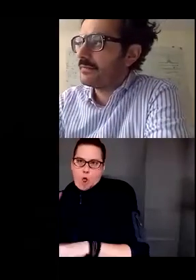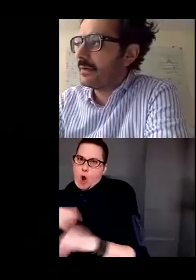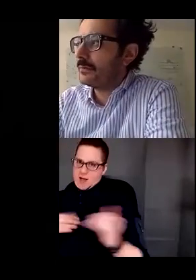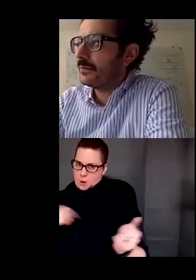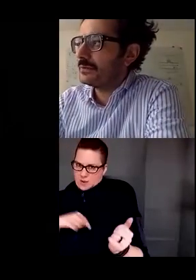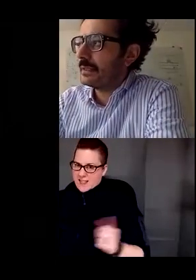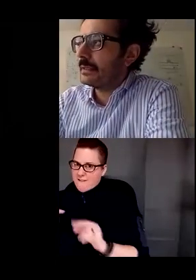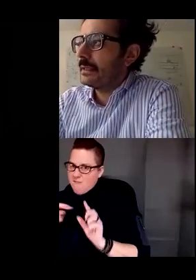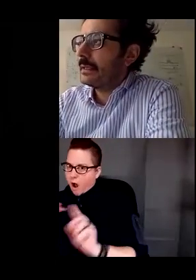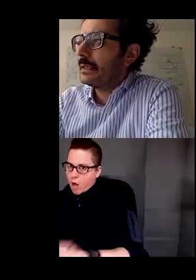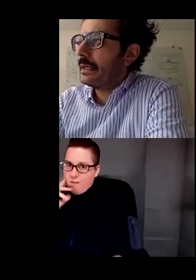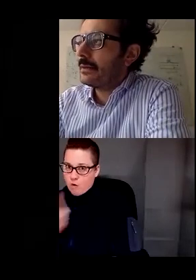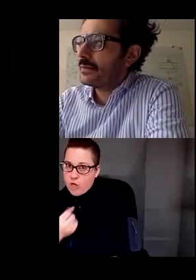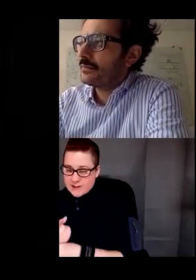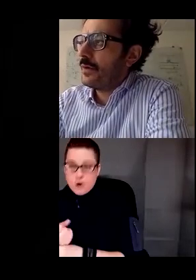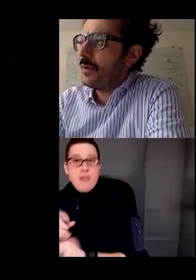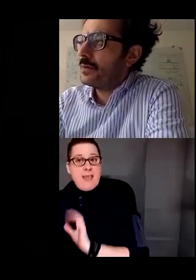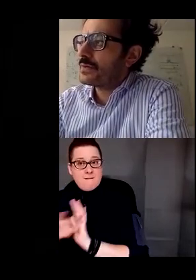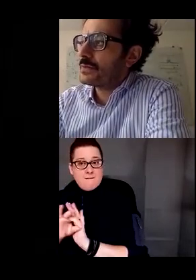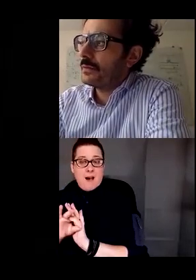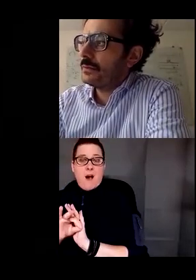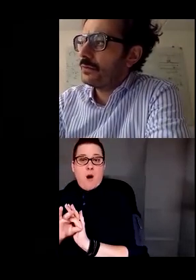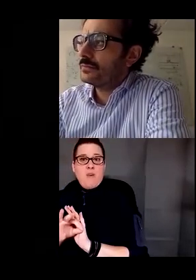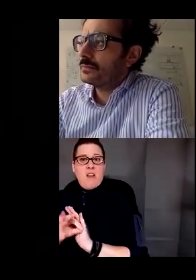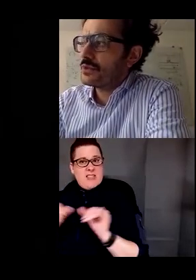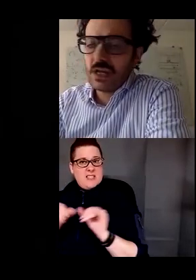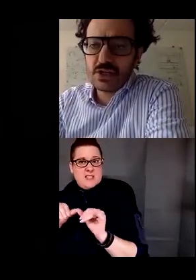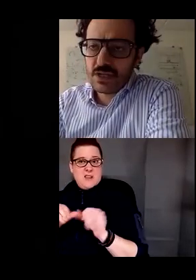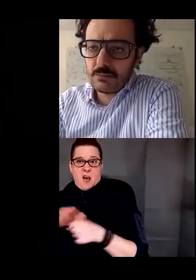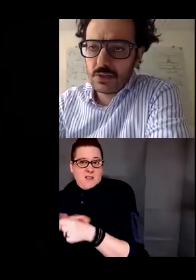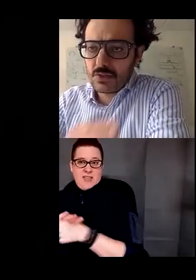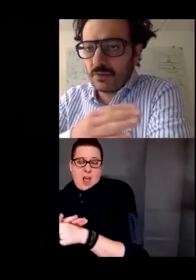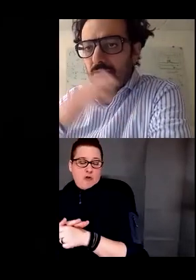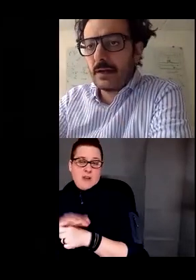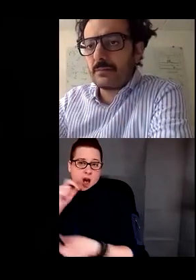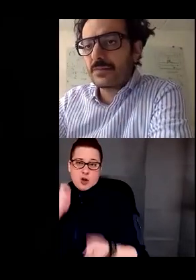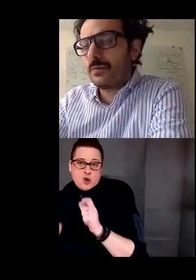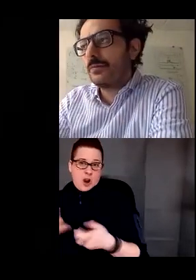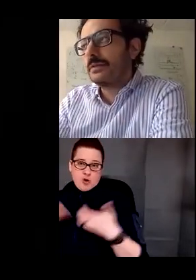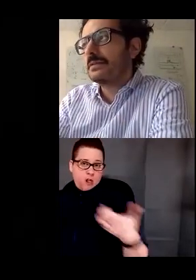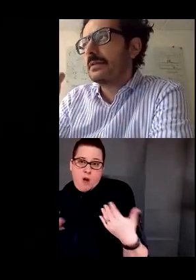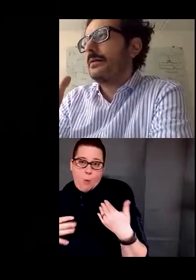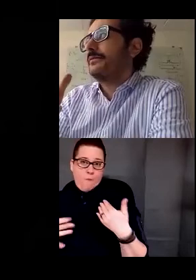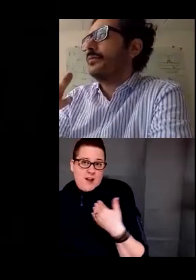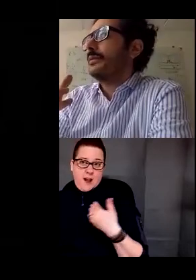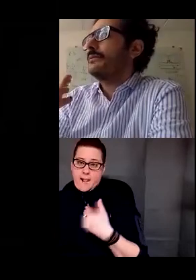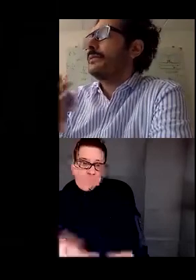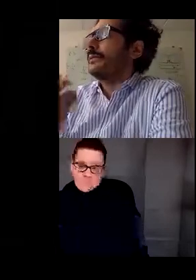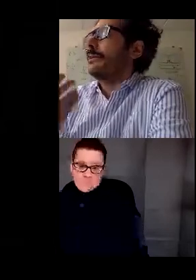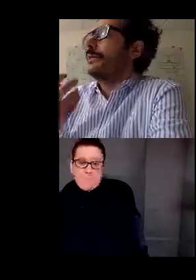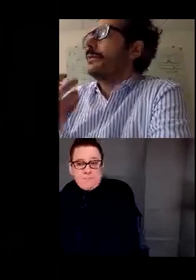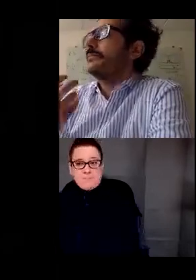years, they found also that really those volumes don't change that much with time. So these are, if you